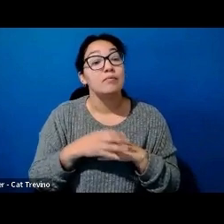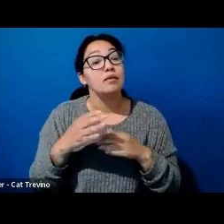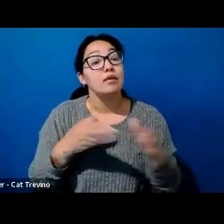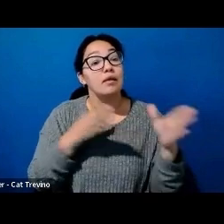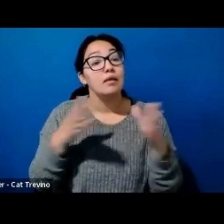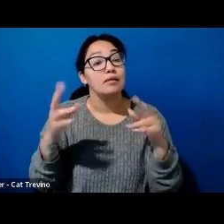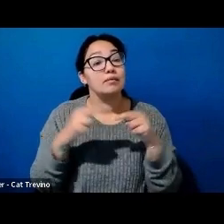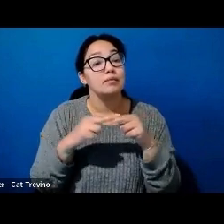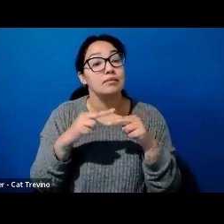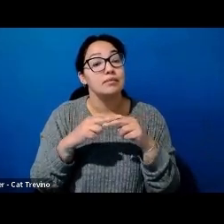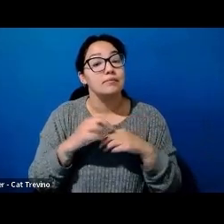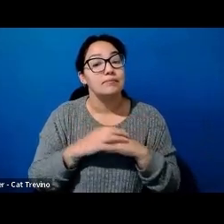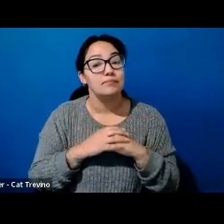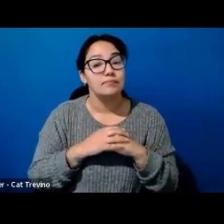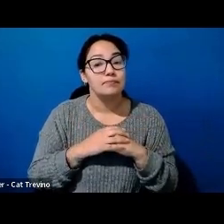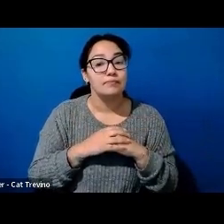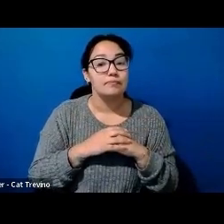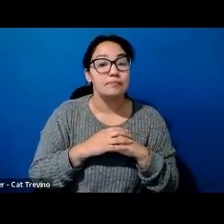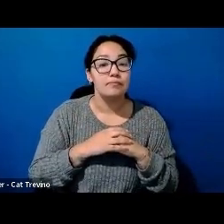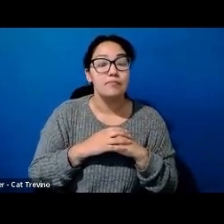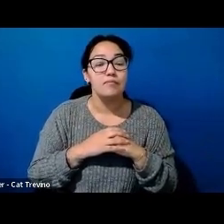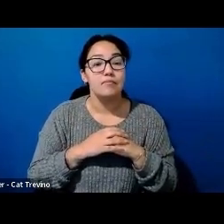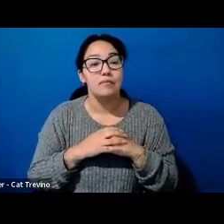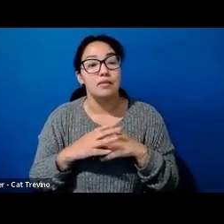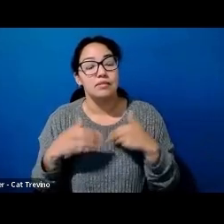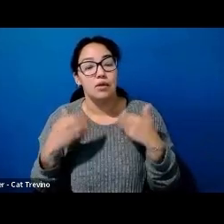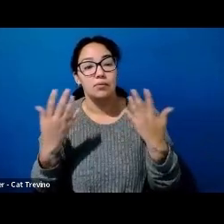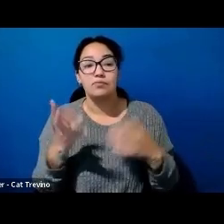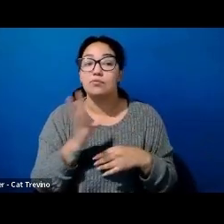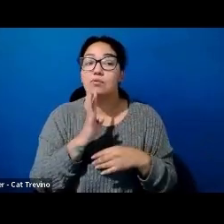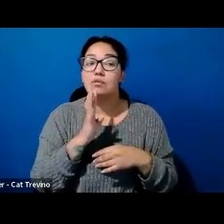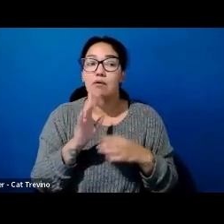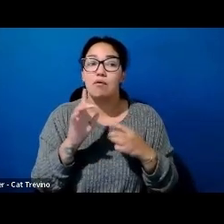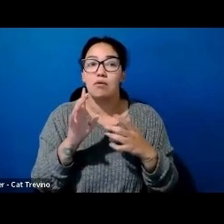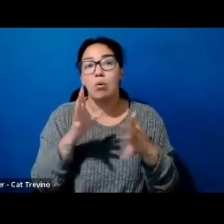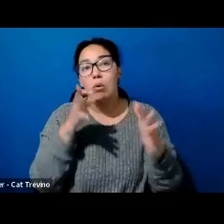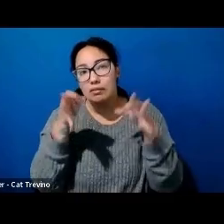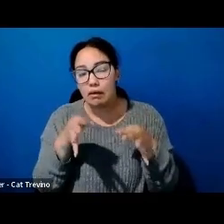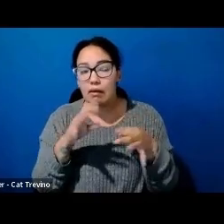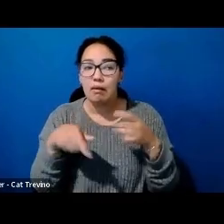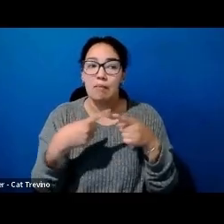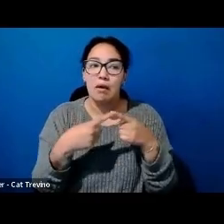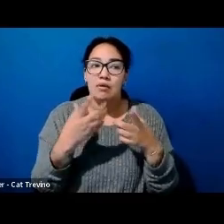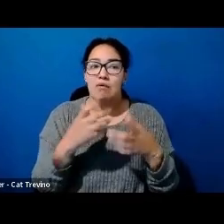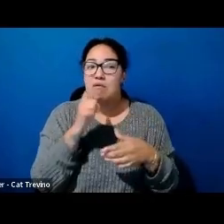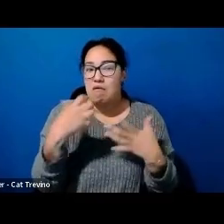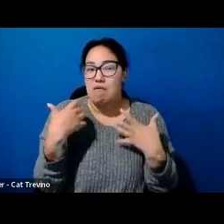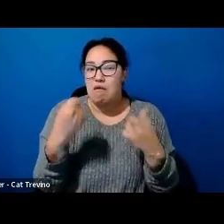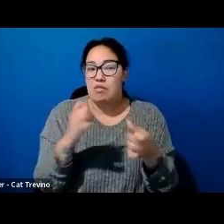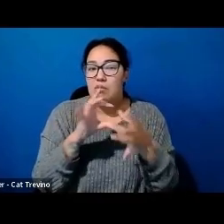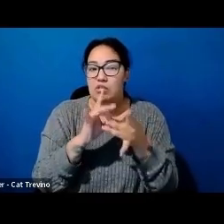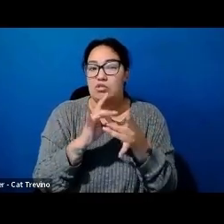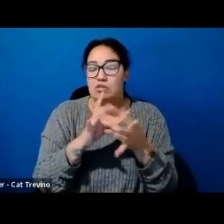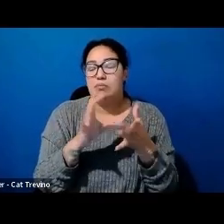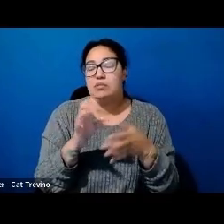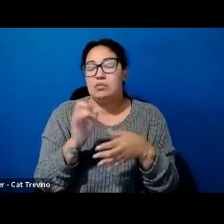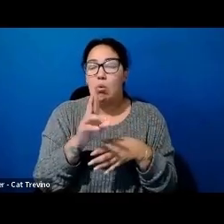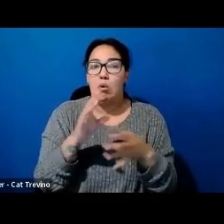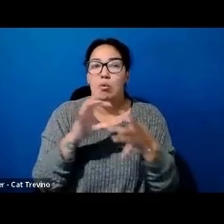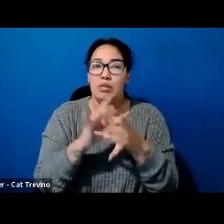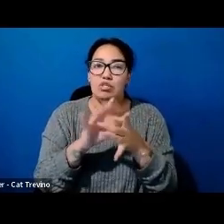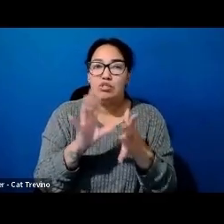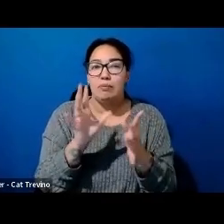slide. When we talk about unhealthy relationship behaviors or relationship abuse,